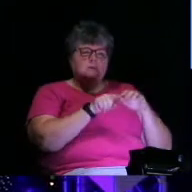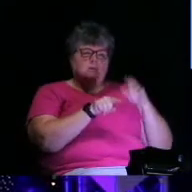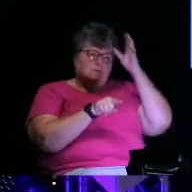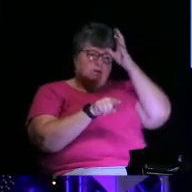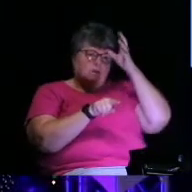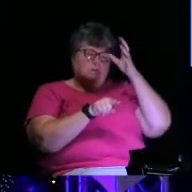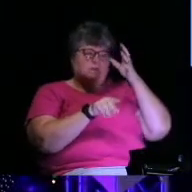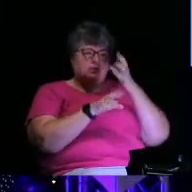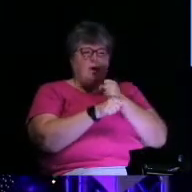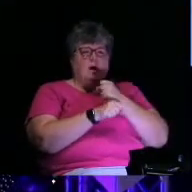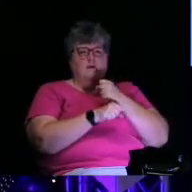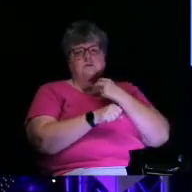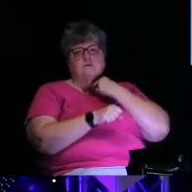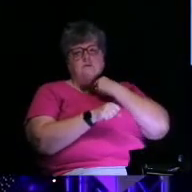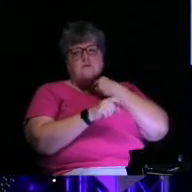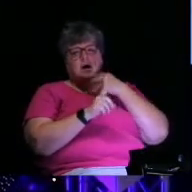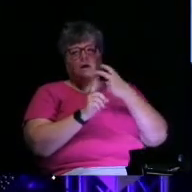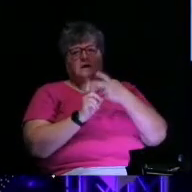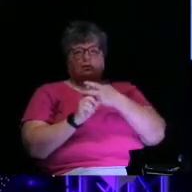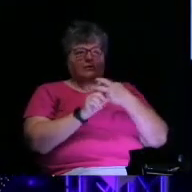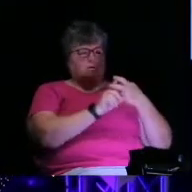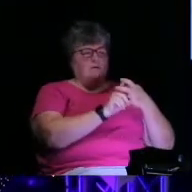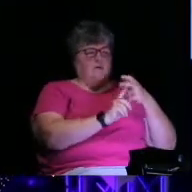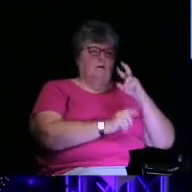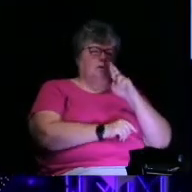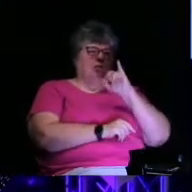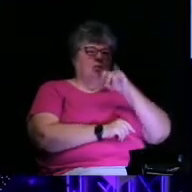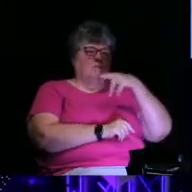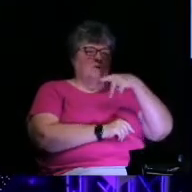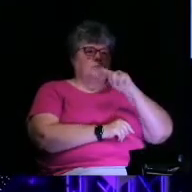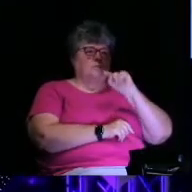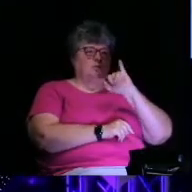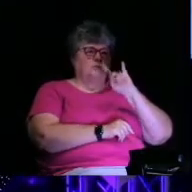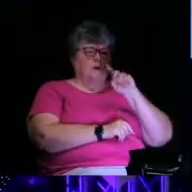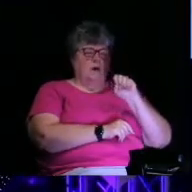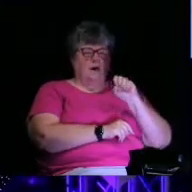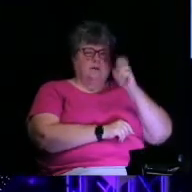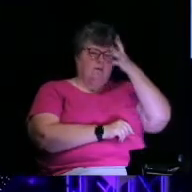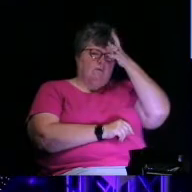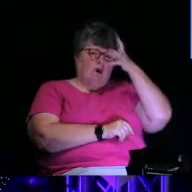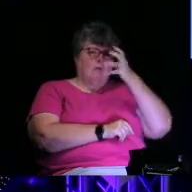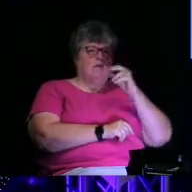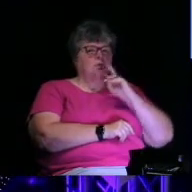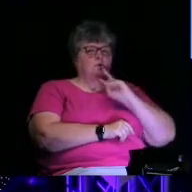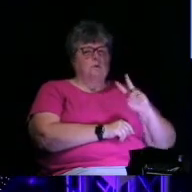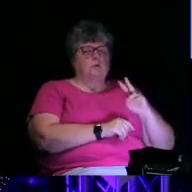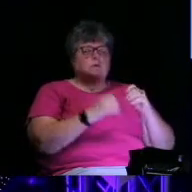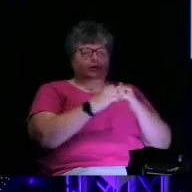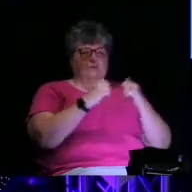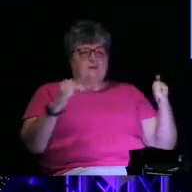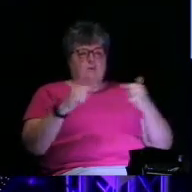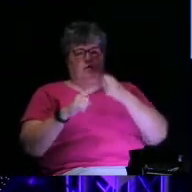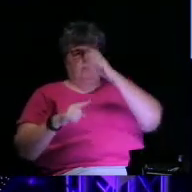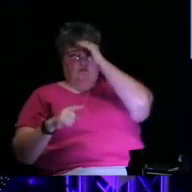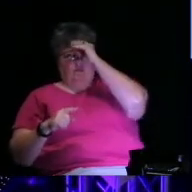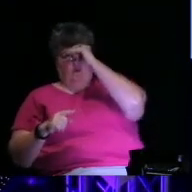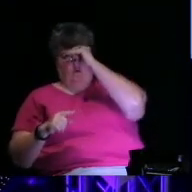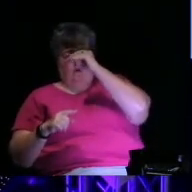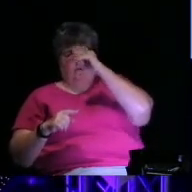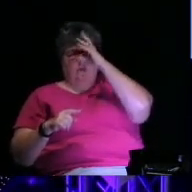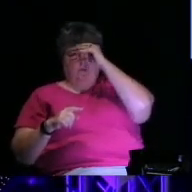they got caught in a riptide. And when they're caught in the riptide, the father and the two-year-old got separated from the little boy. And the little boy was getting carried